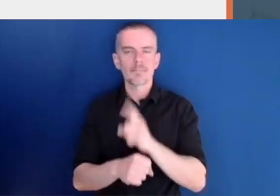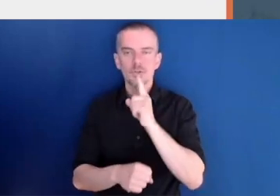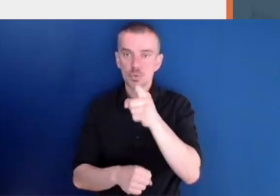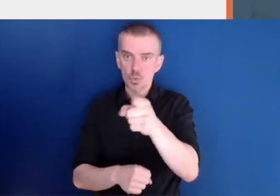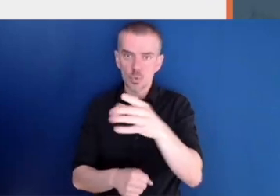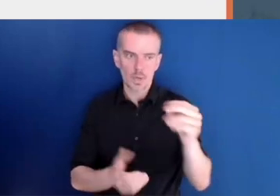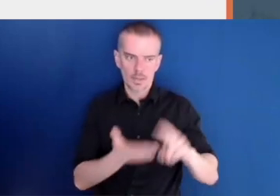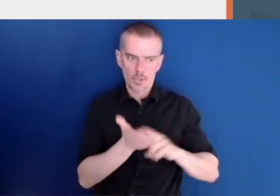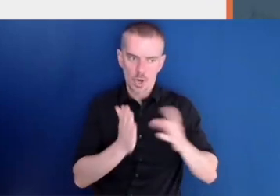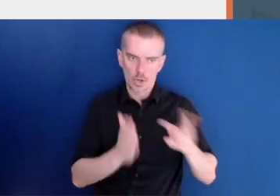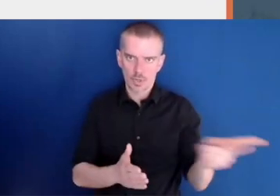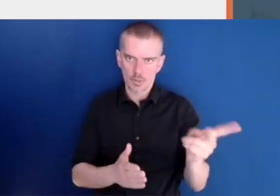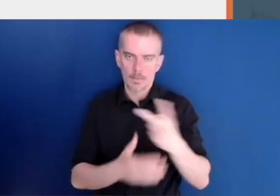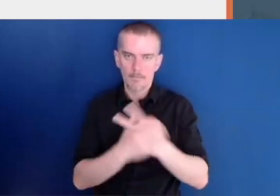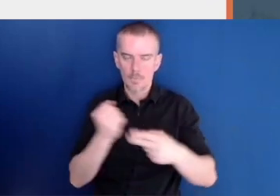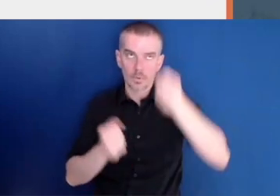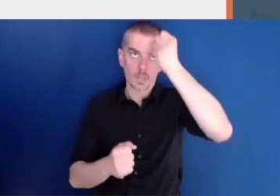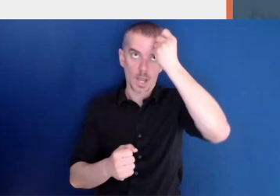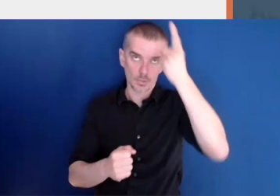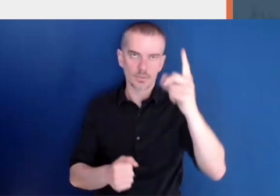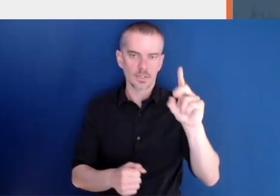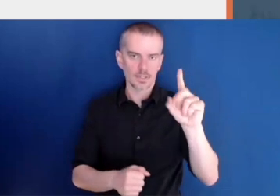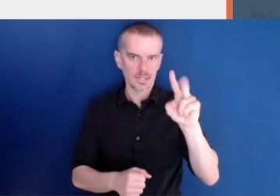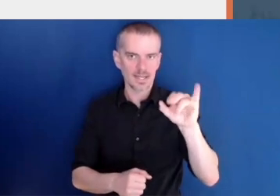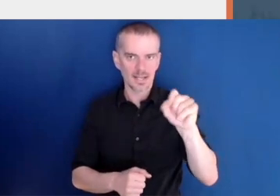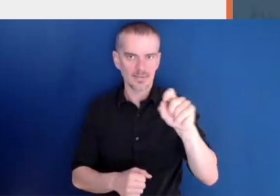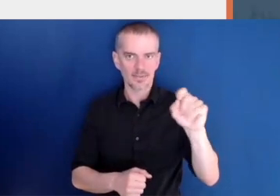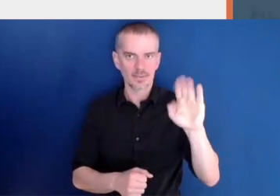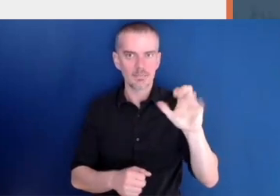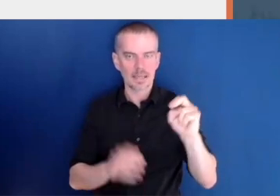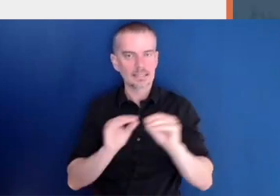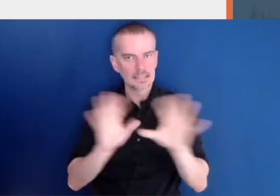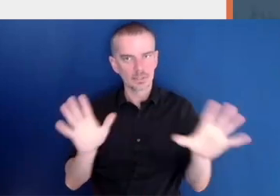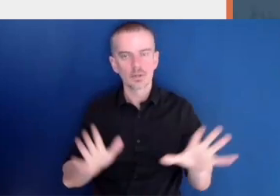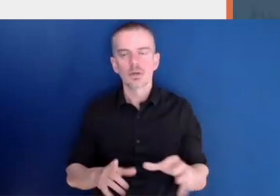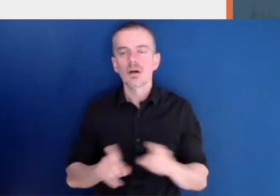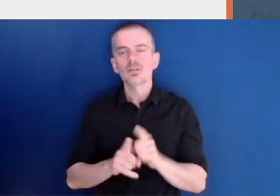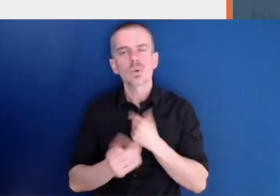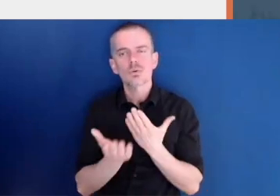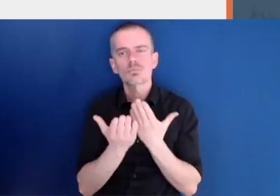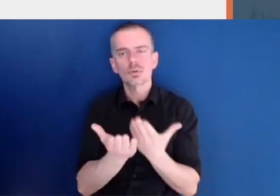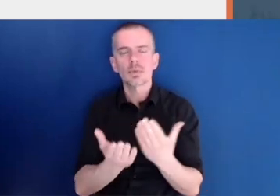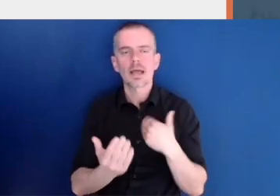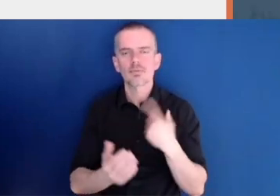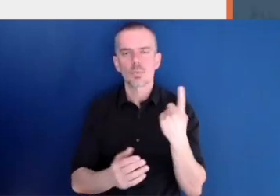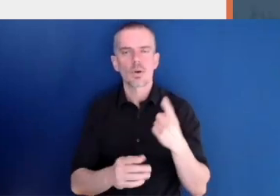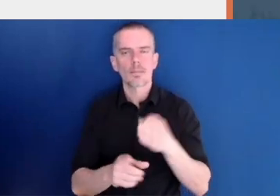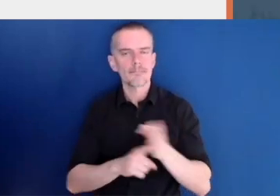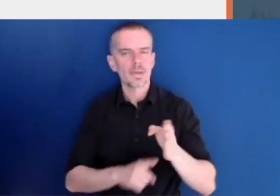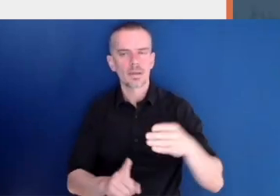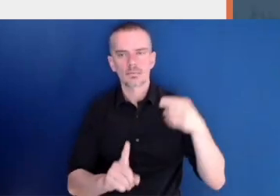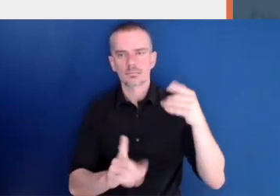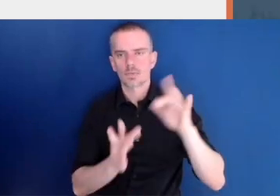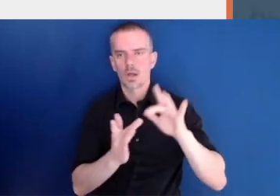both thoroughly understand the Davis-Bacon requirements. I also recommend having, you know, one main point of contact